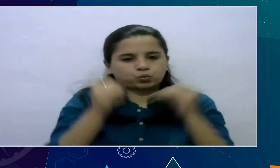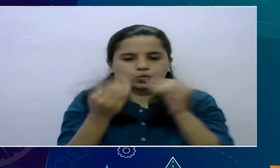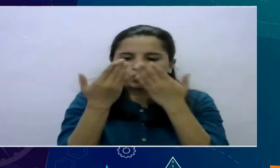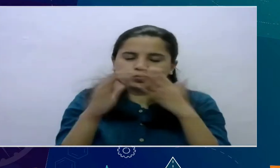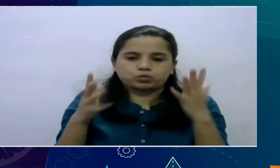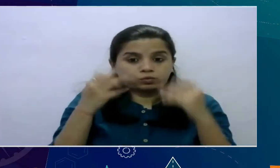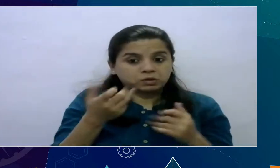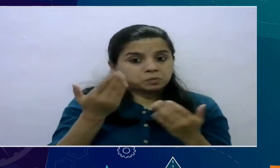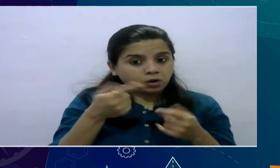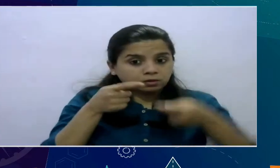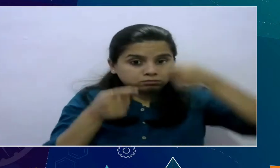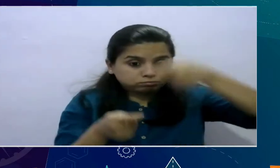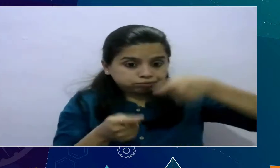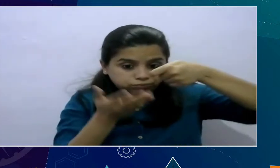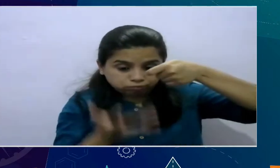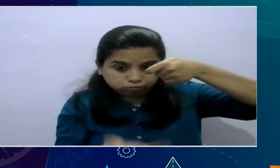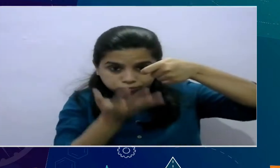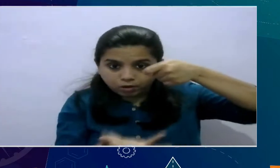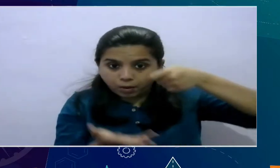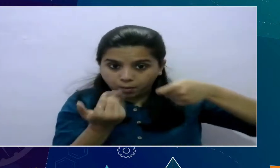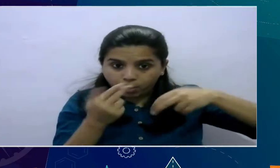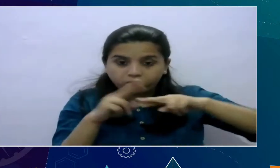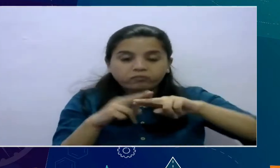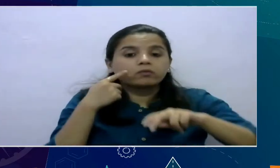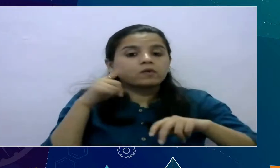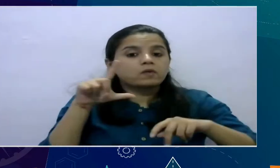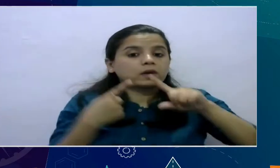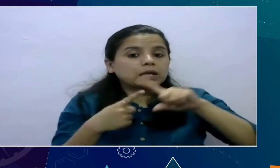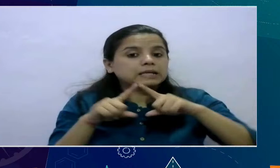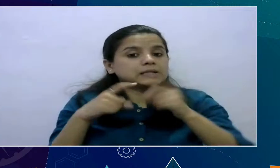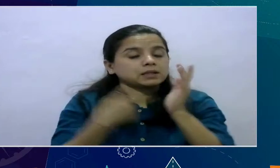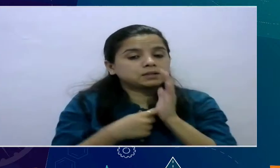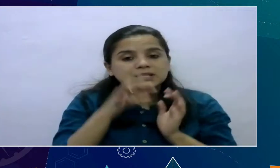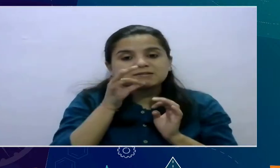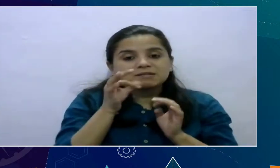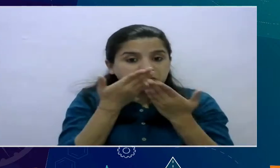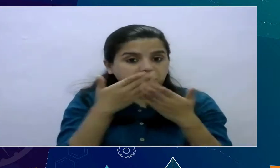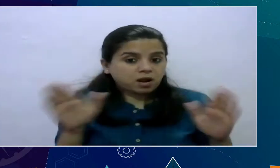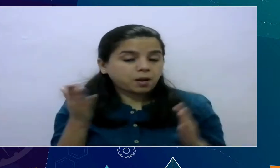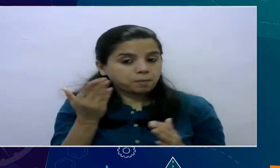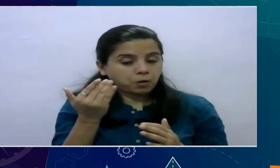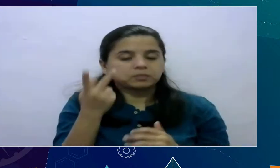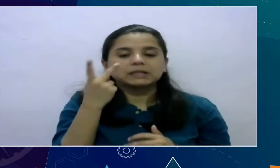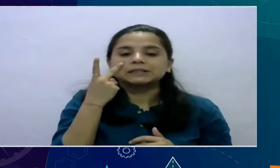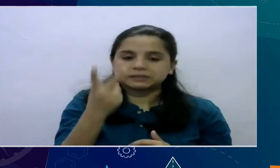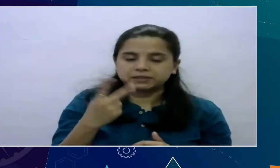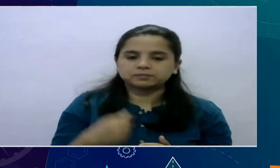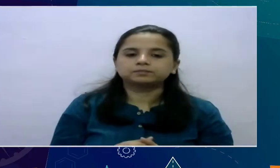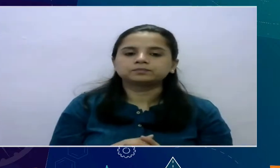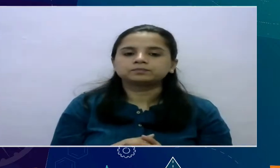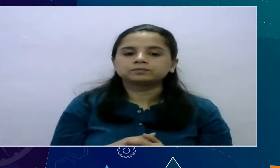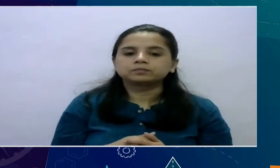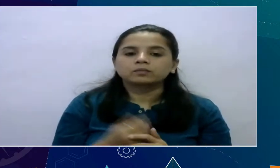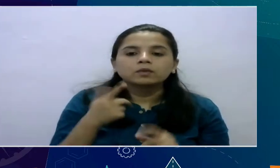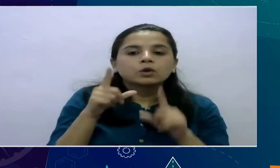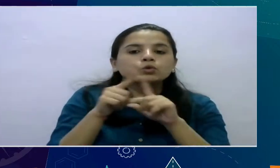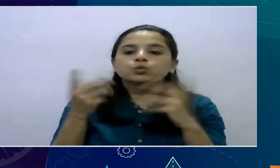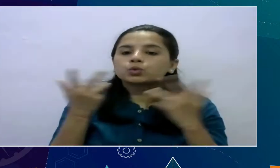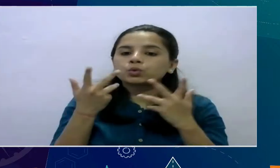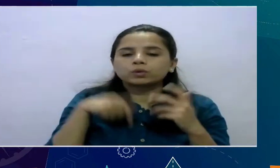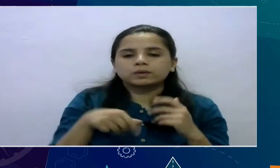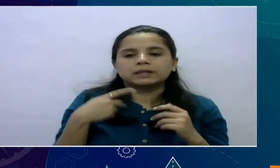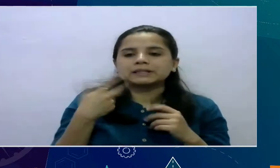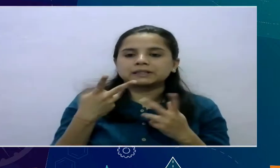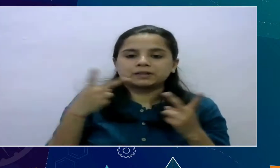you can separate the salt from water. So what you need to do is, I've taken a tea